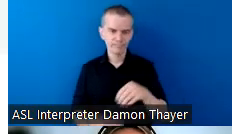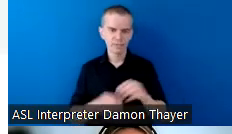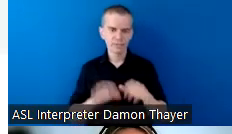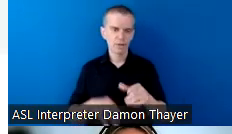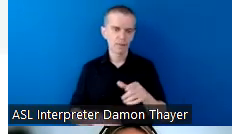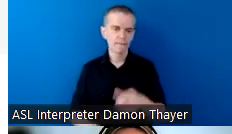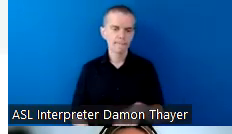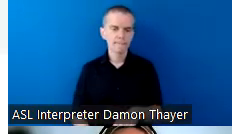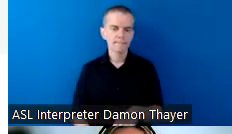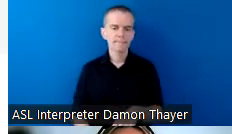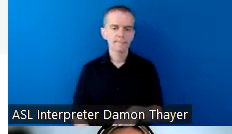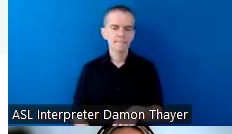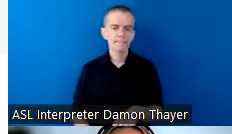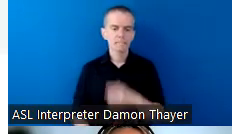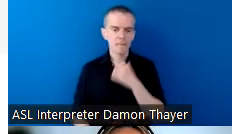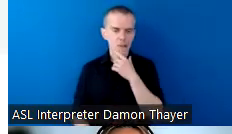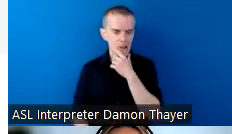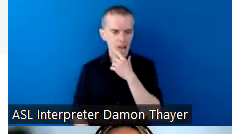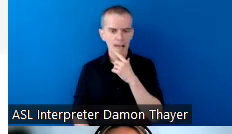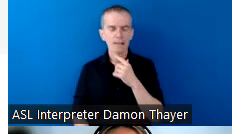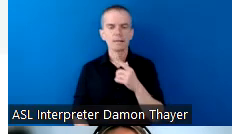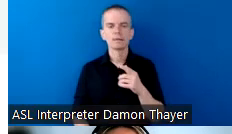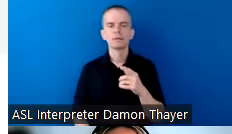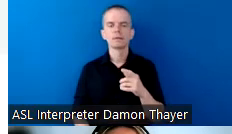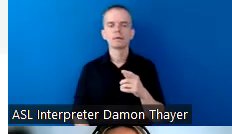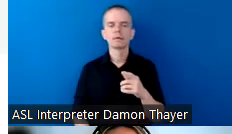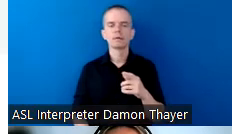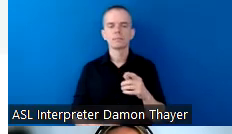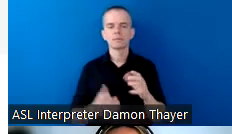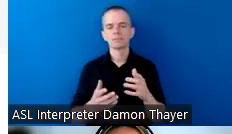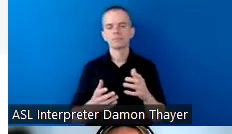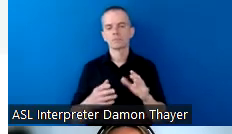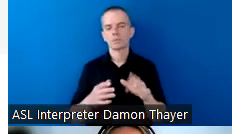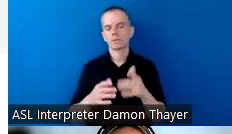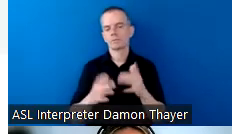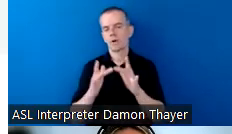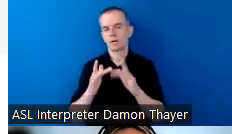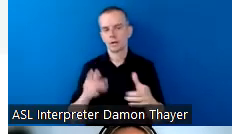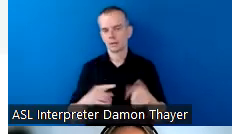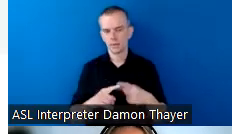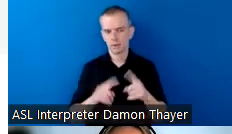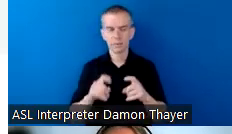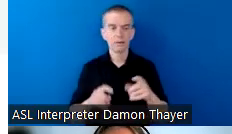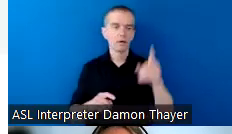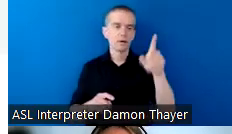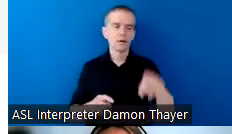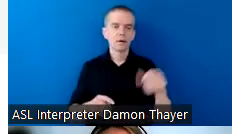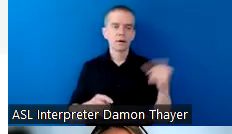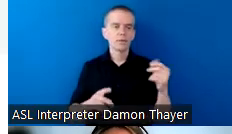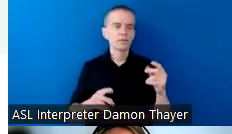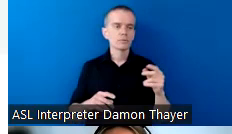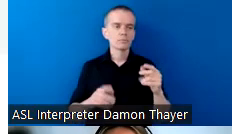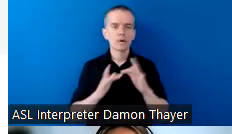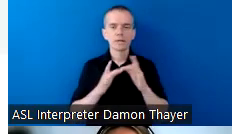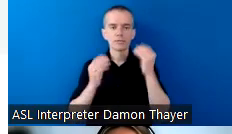the chat box for everyone, but here I did want to share the rest of the contact information for those who were able to join us today, help provide